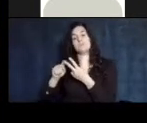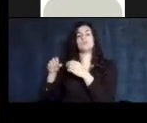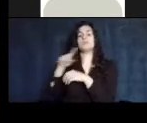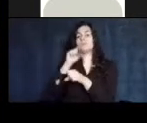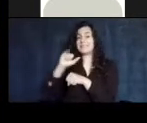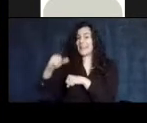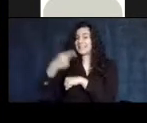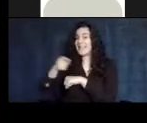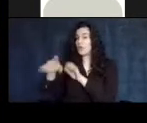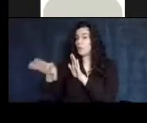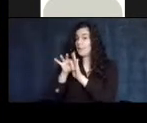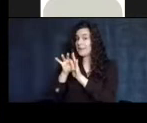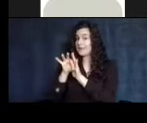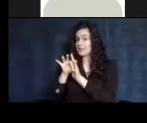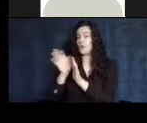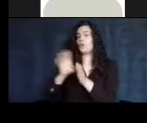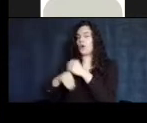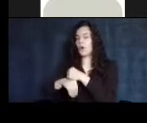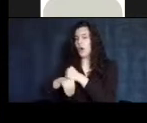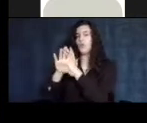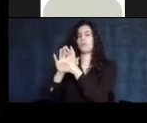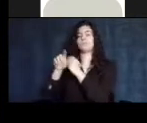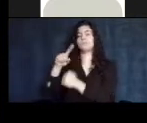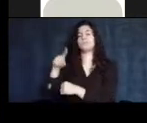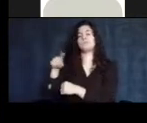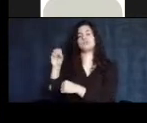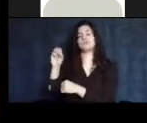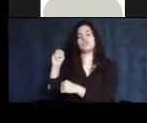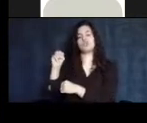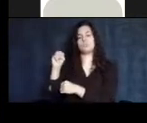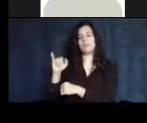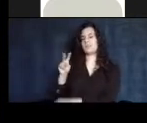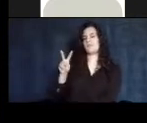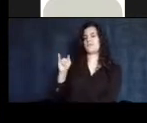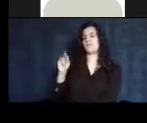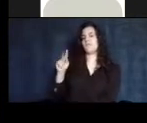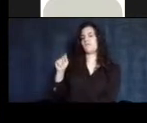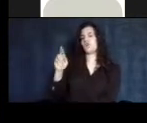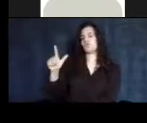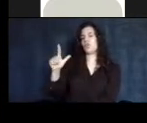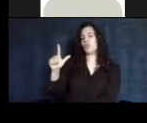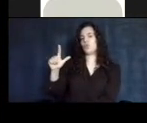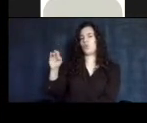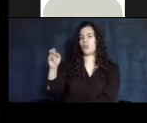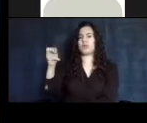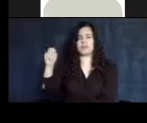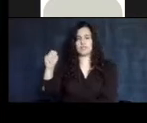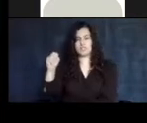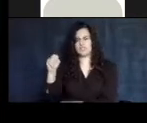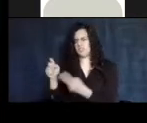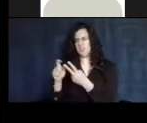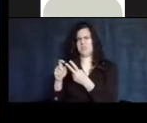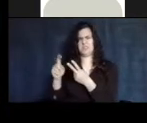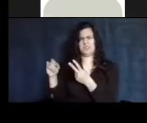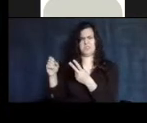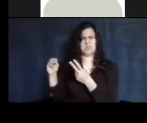June 27th, on June 27th, you would do that virtual orientation. So what does that look like?